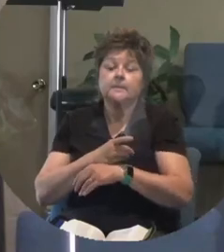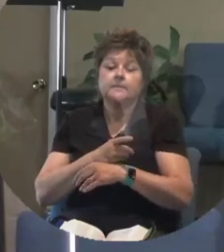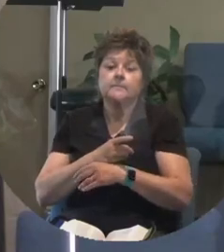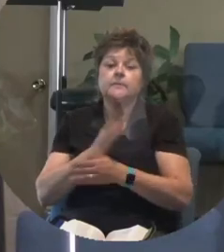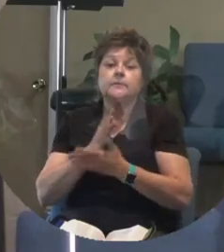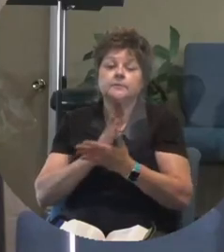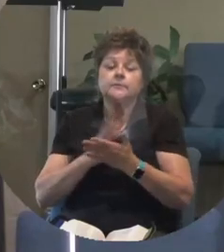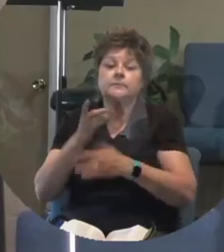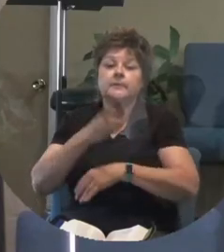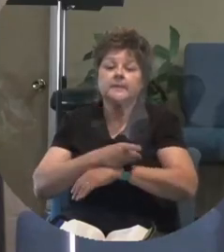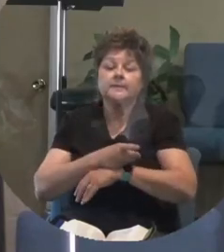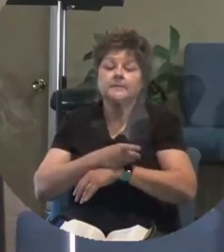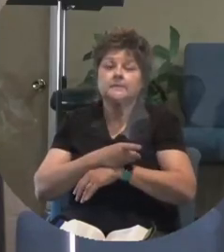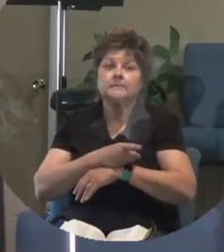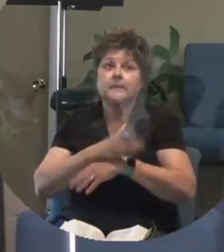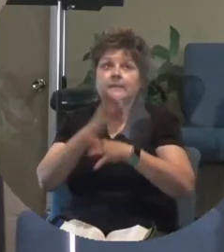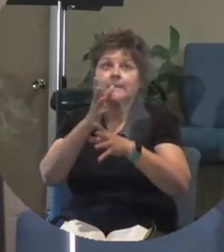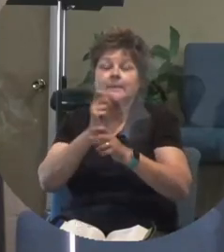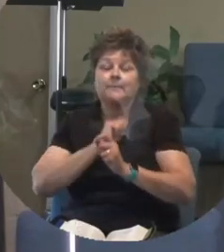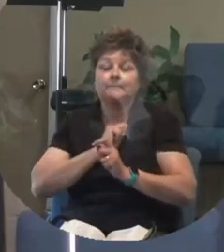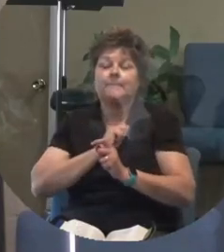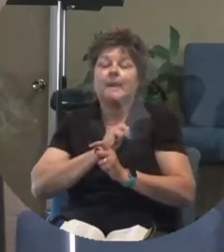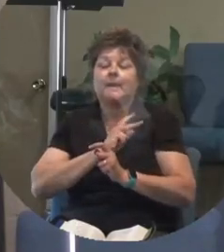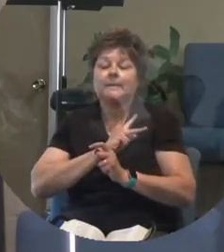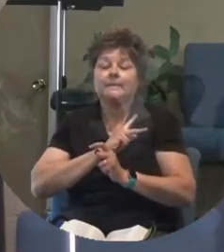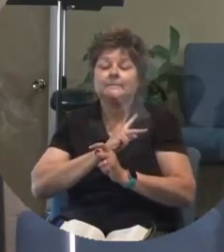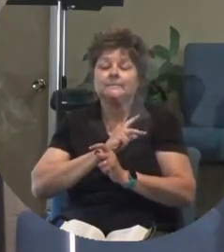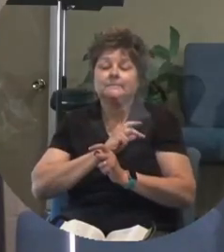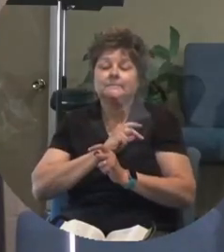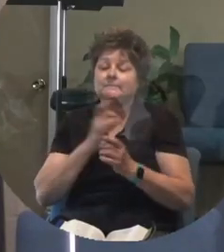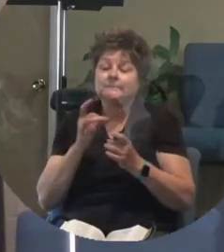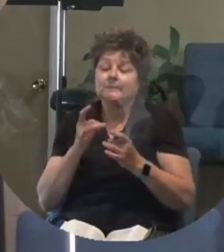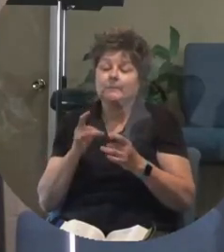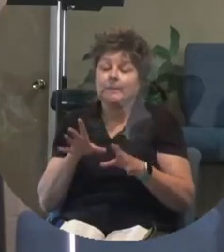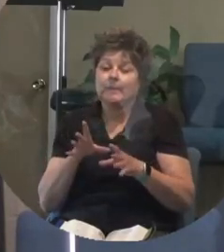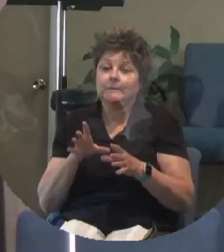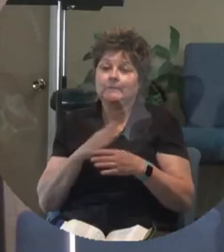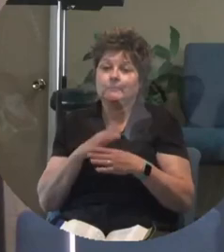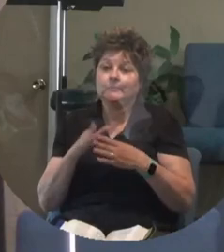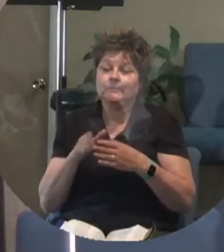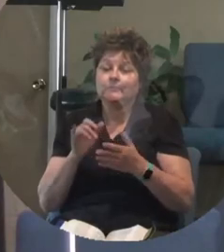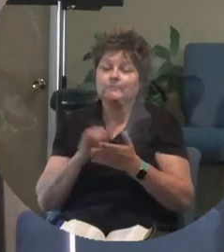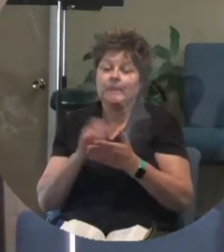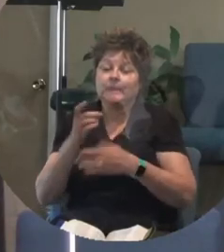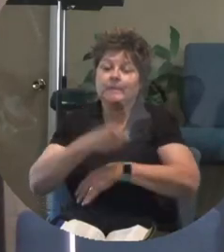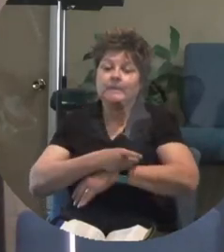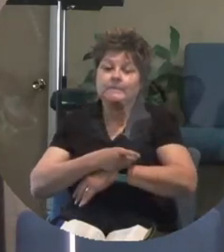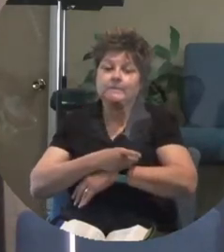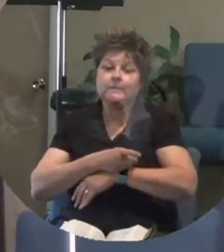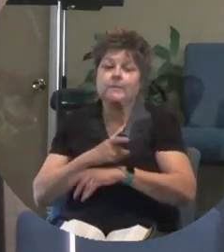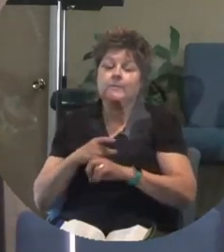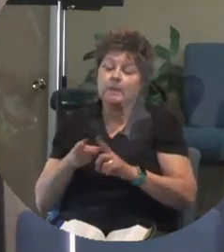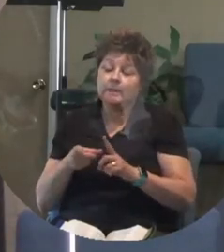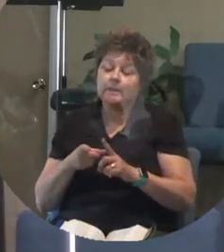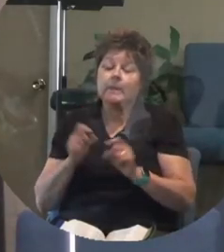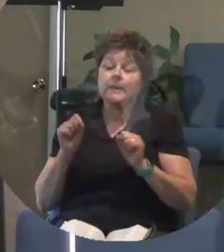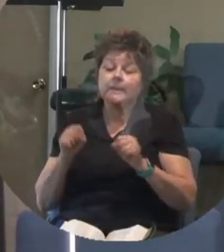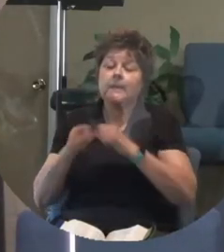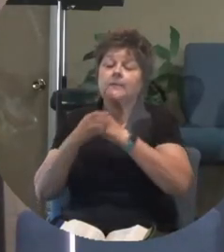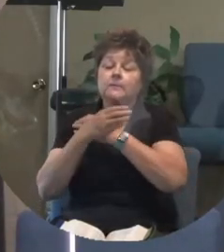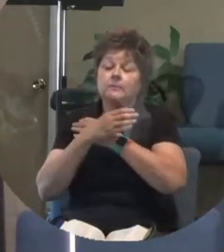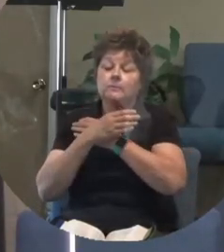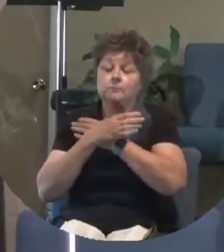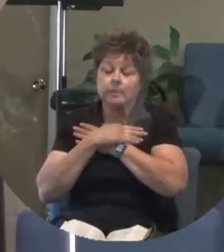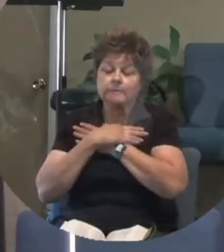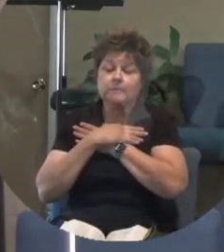I could get back. Because I don't like the outcome of those days. But here's what I get to rest on. If